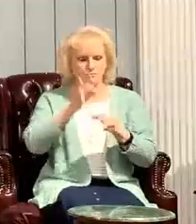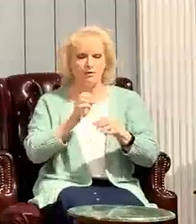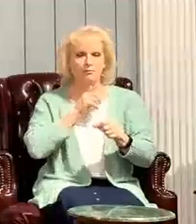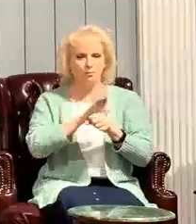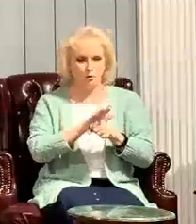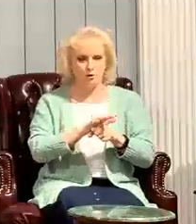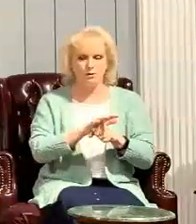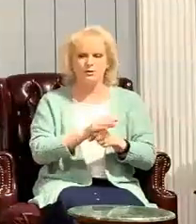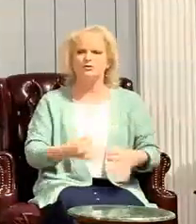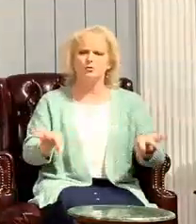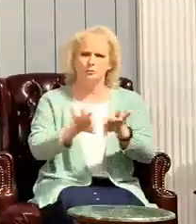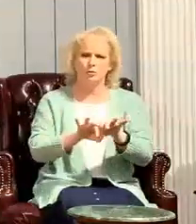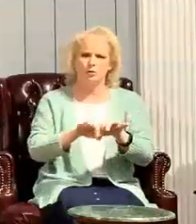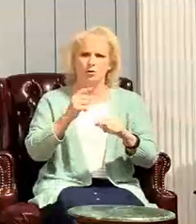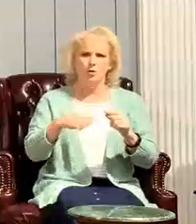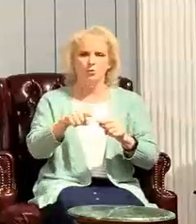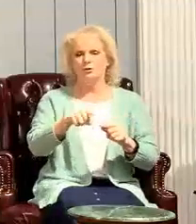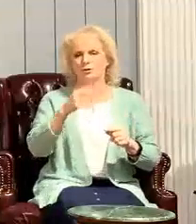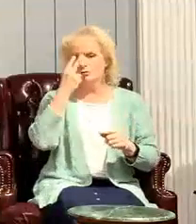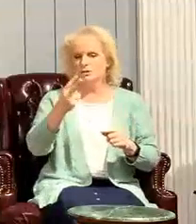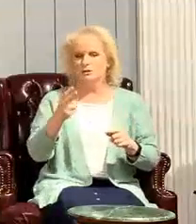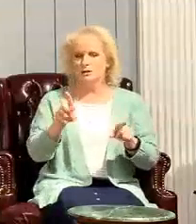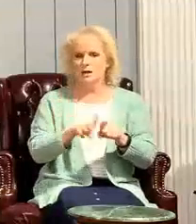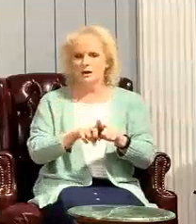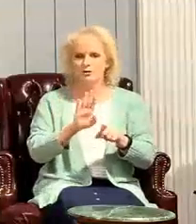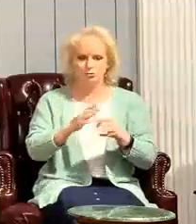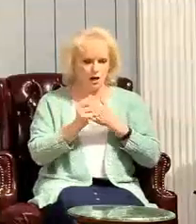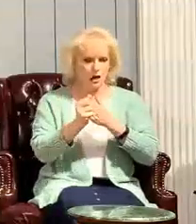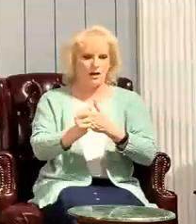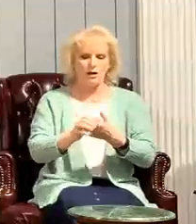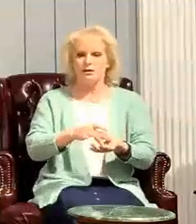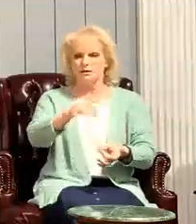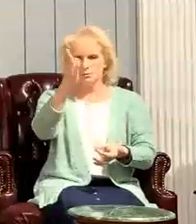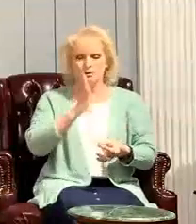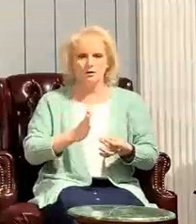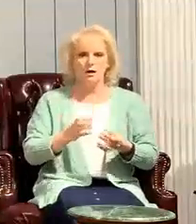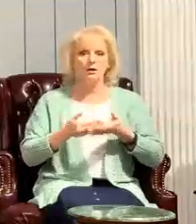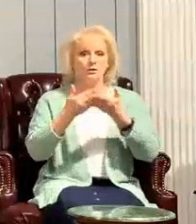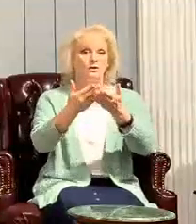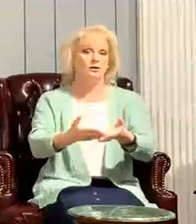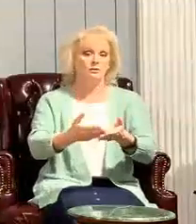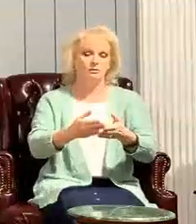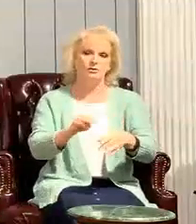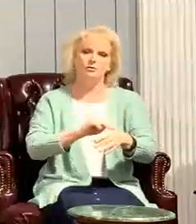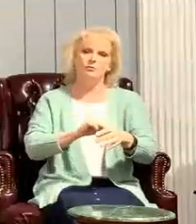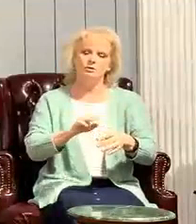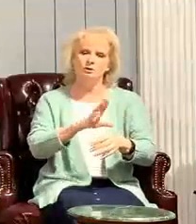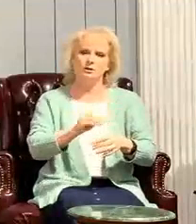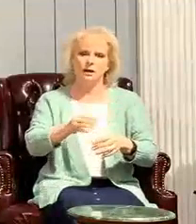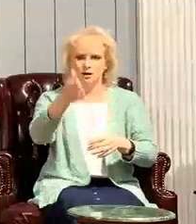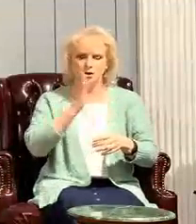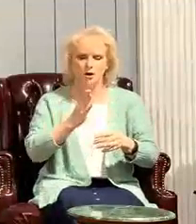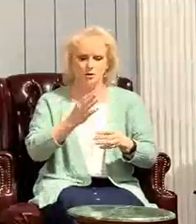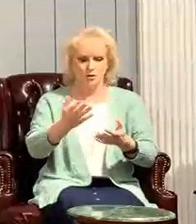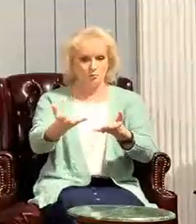important, is because when you see that that as you're led by the Spirit of God to give to missions and that God provides for you,